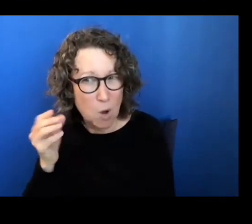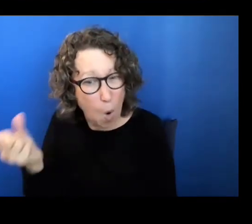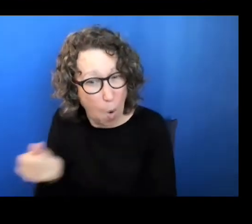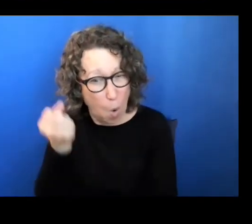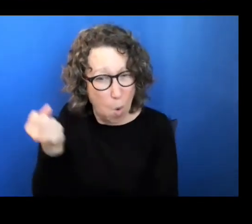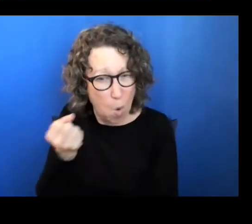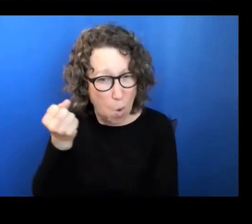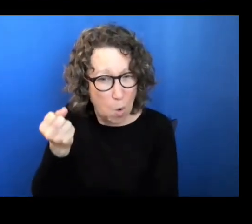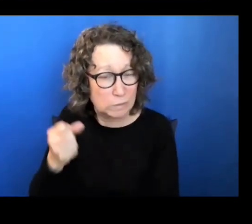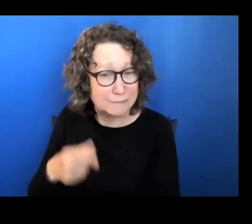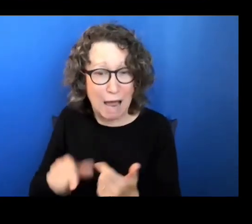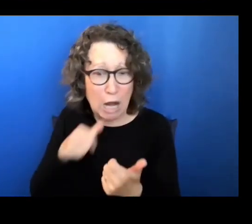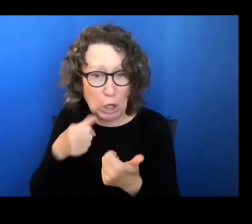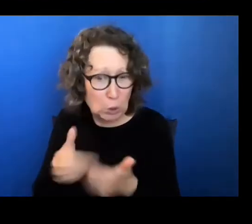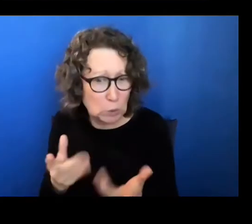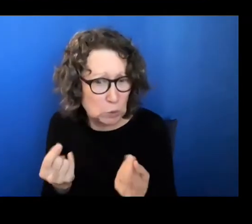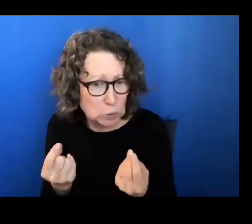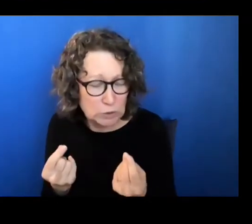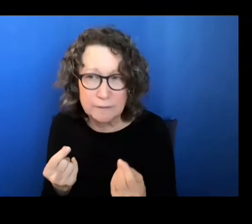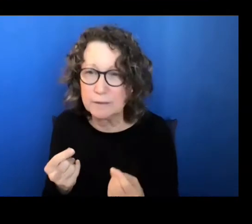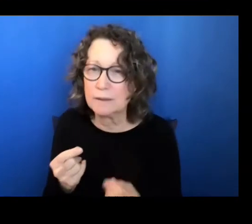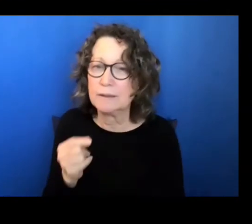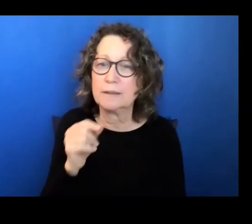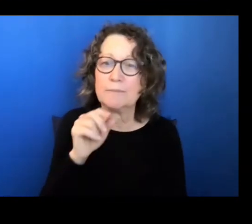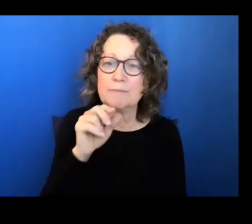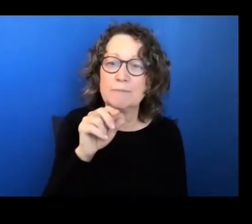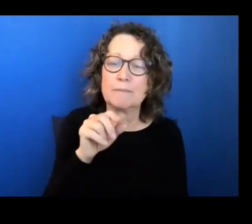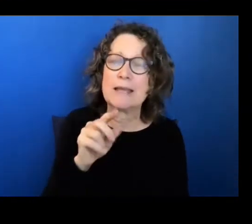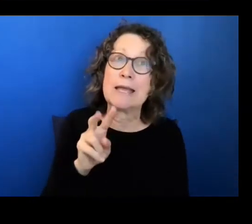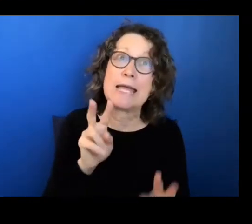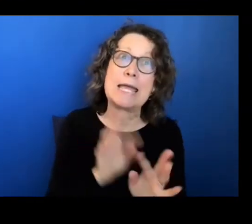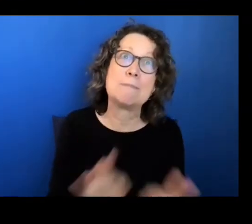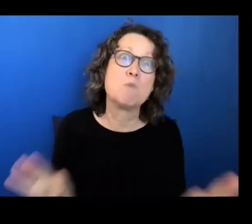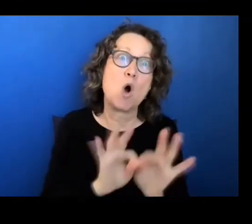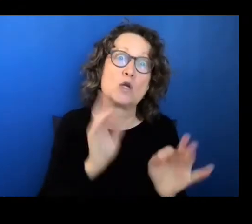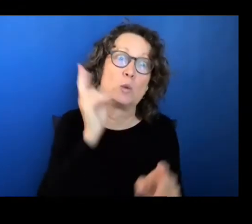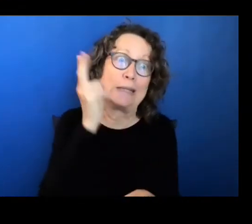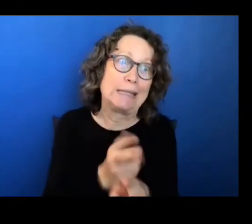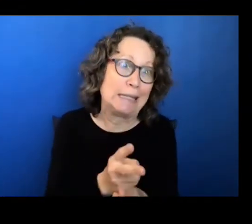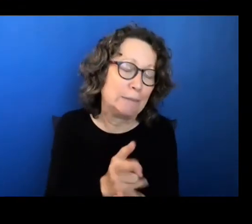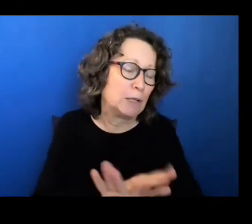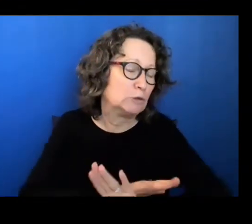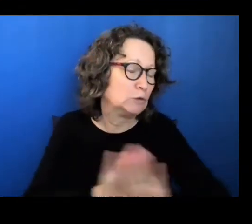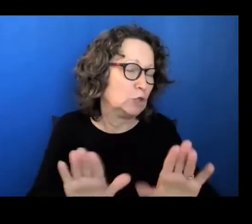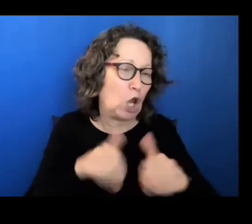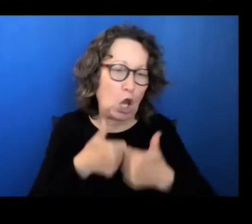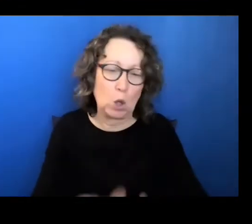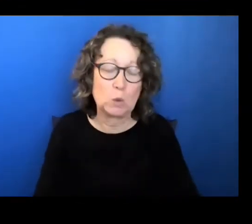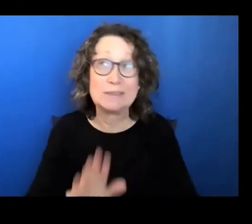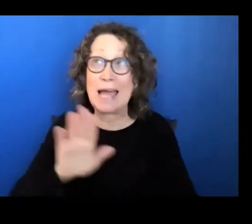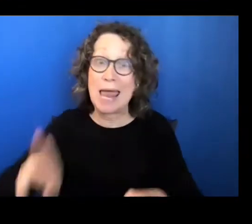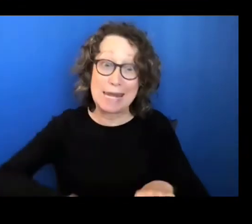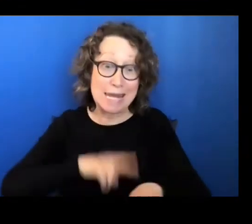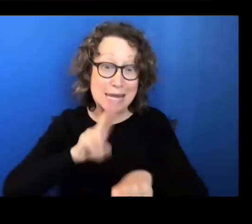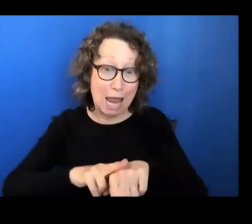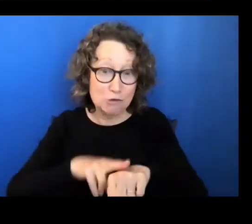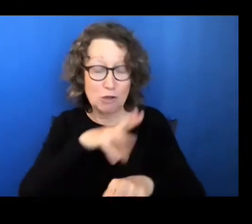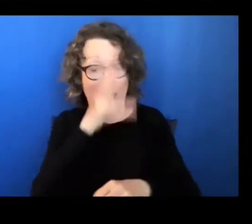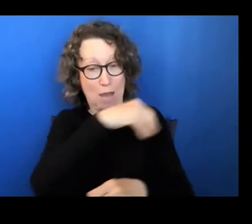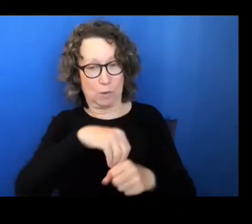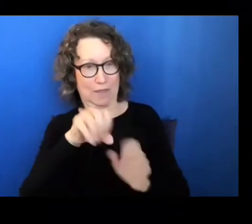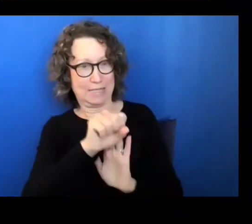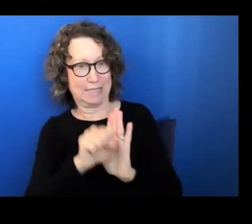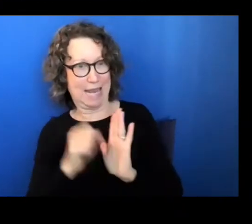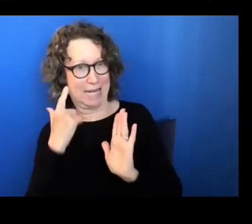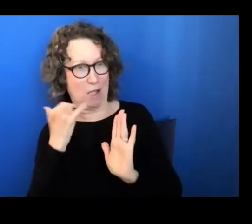on to and not lose? I think it's very, very important, as nationally and statewide, we